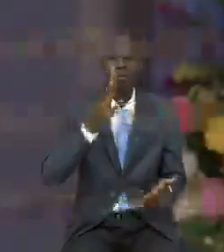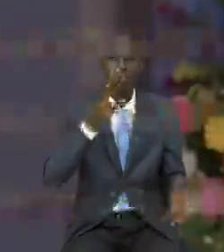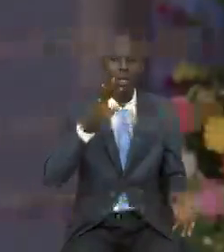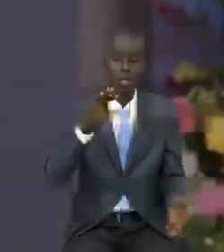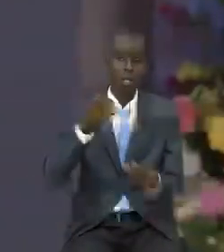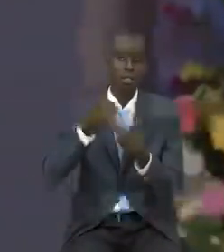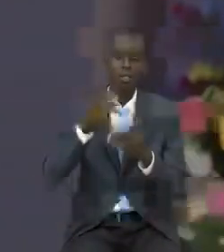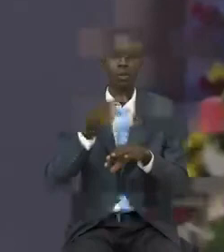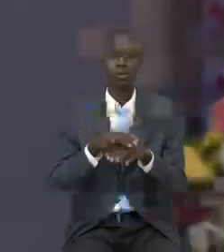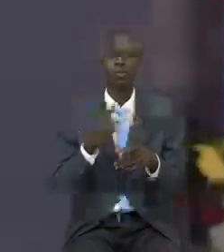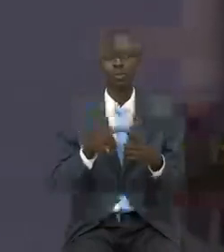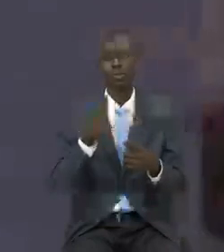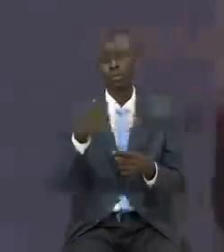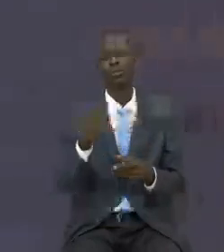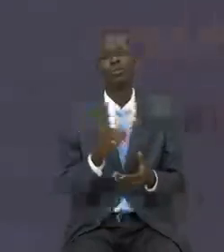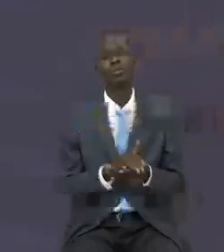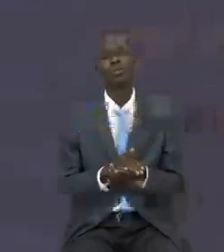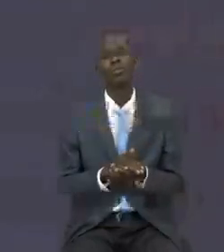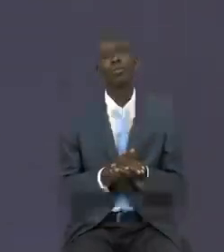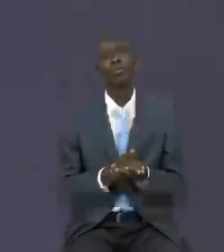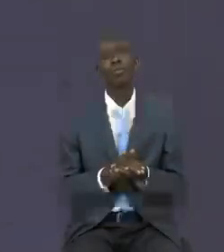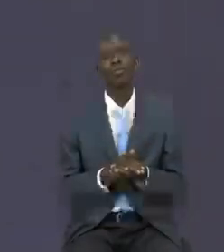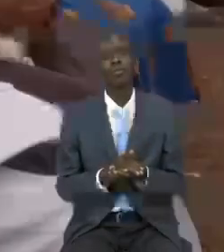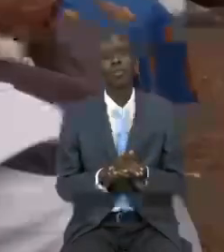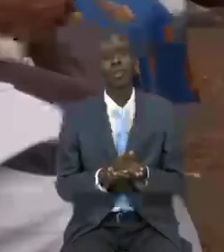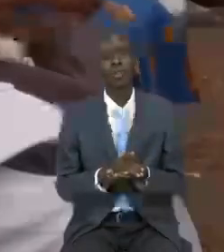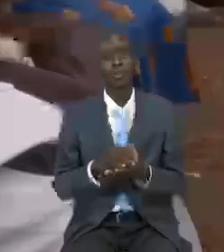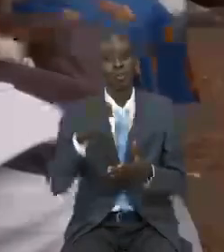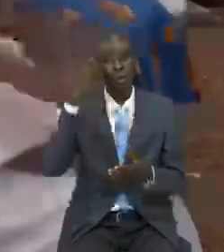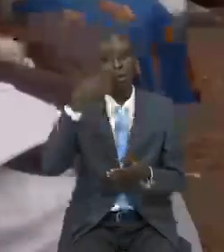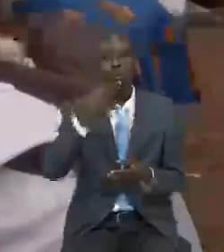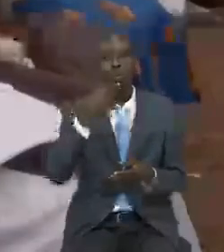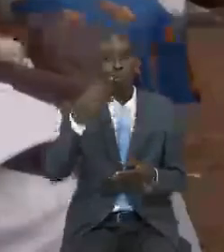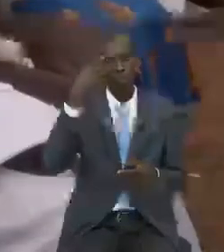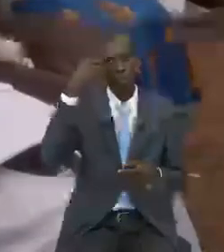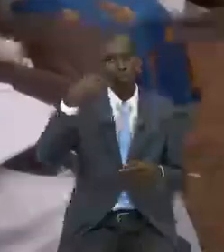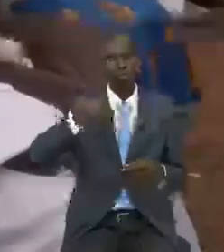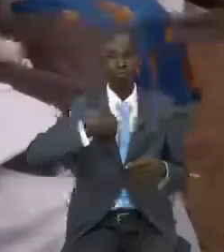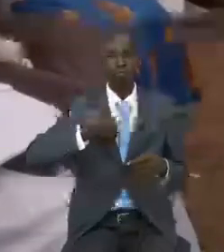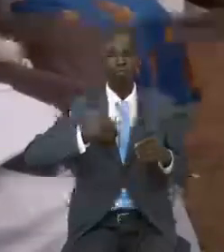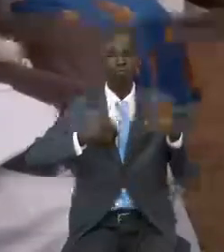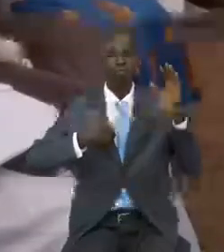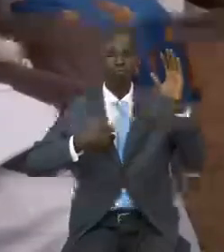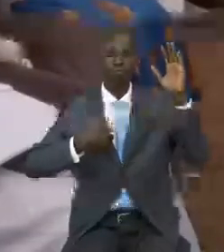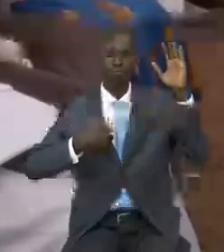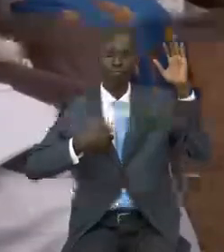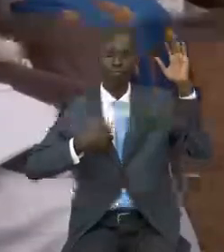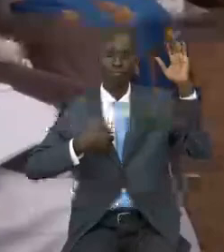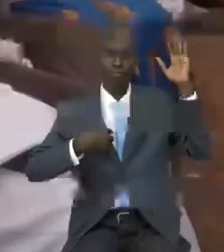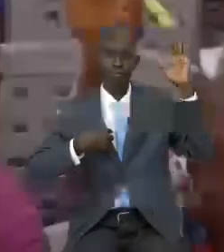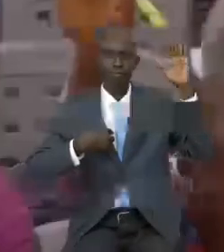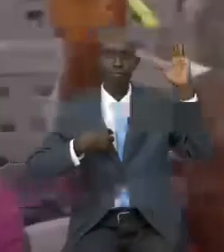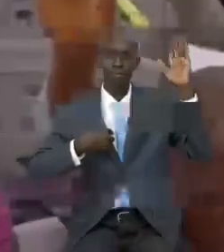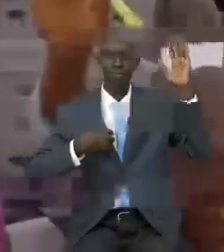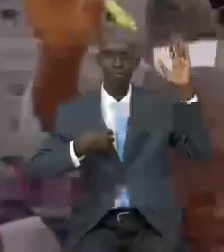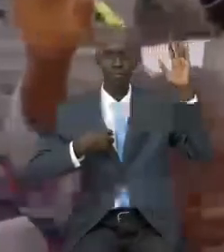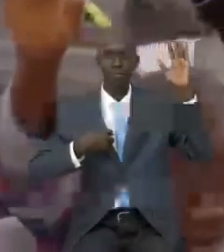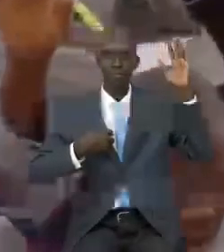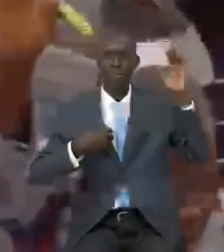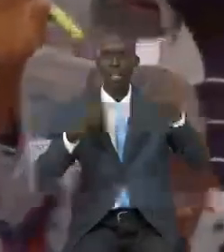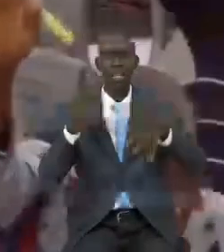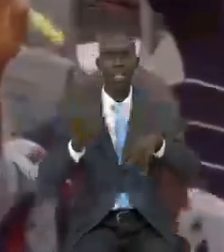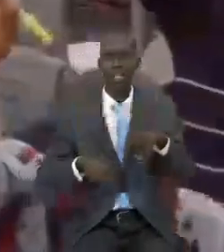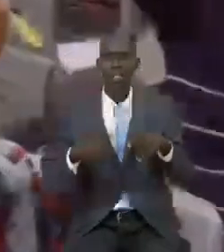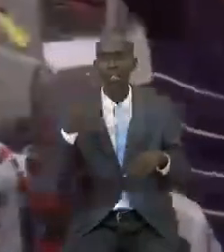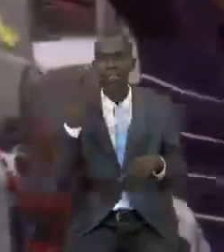you. Amen. Where is the you I'm talking about? You, where are you? I can't see your